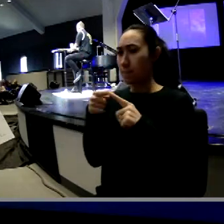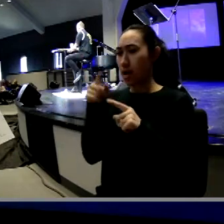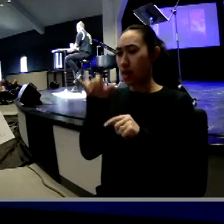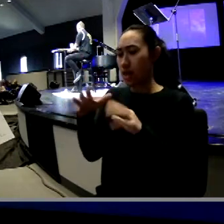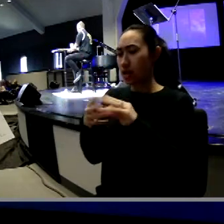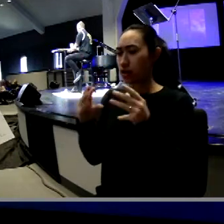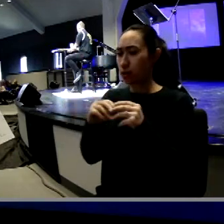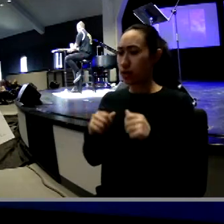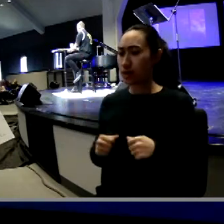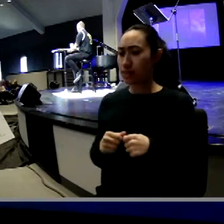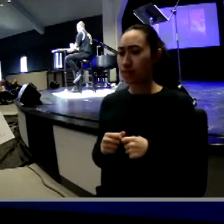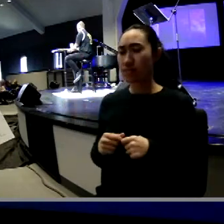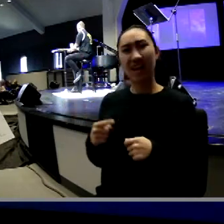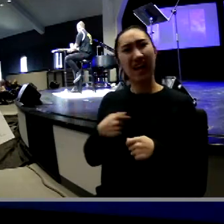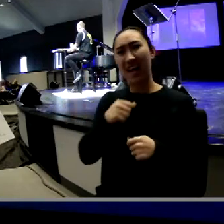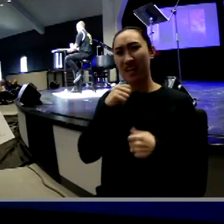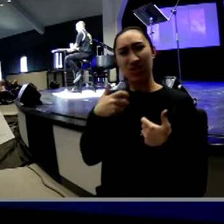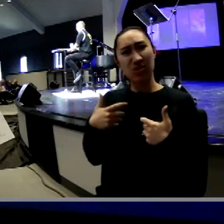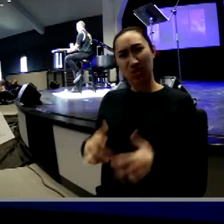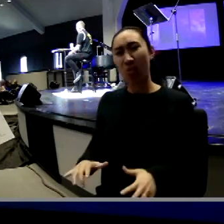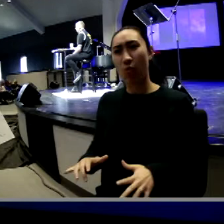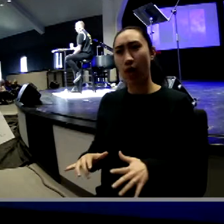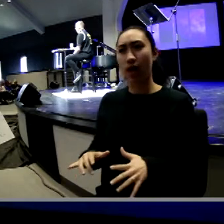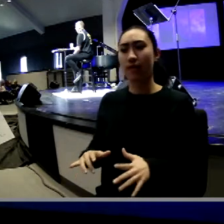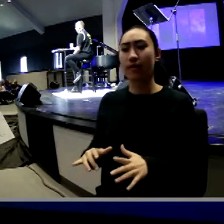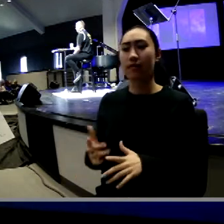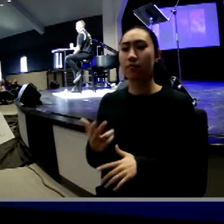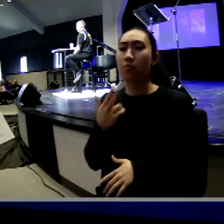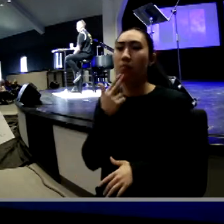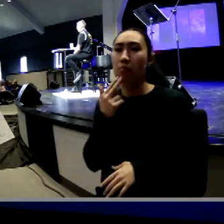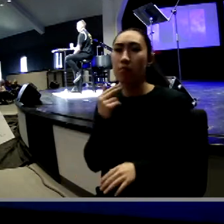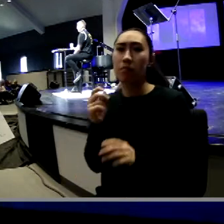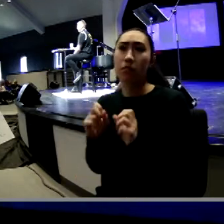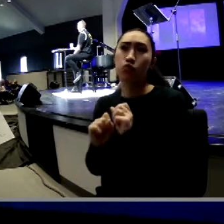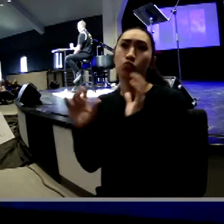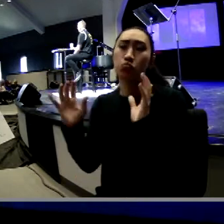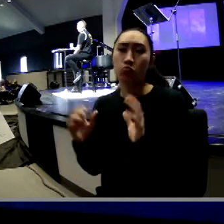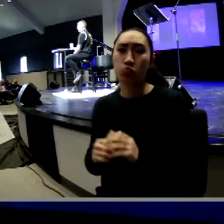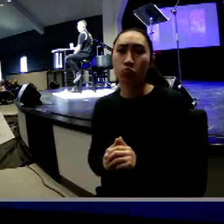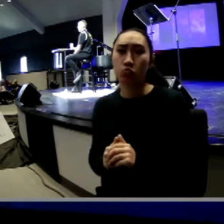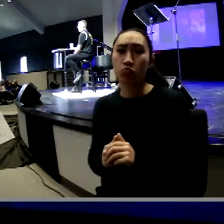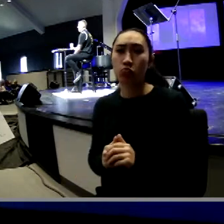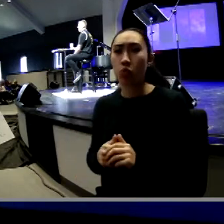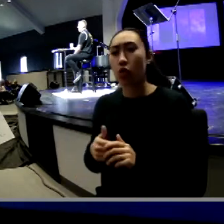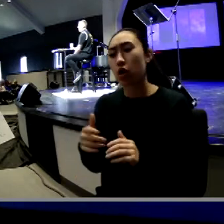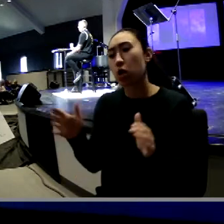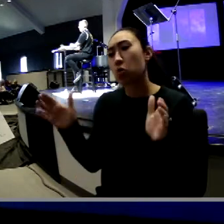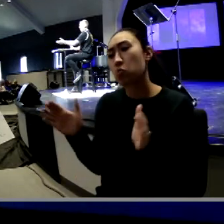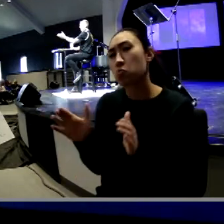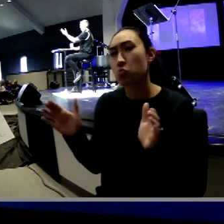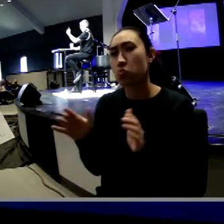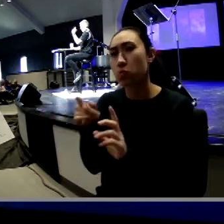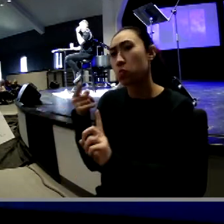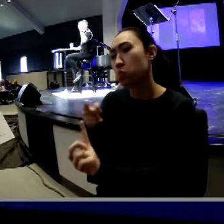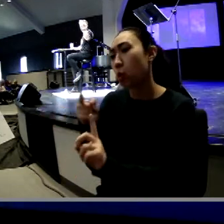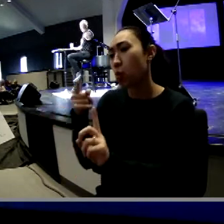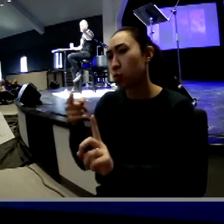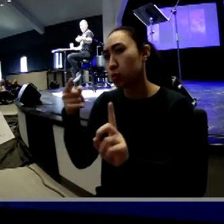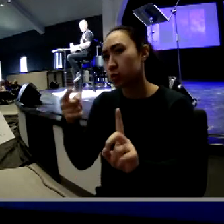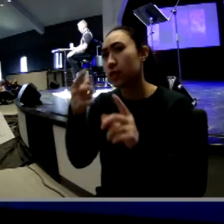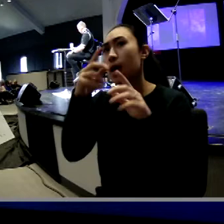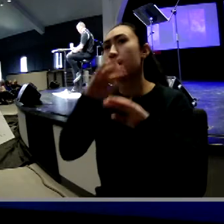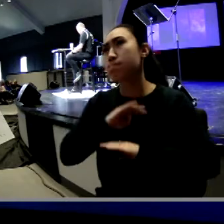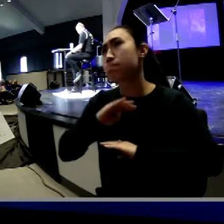to dream little for this church. I don't want to think small. I don't want to think like Eric. I don't want to have my narrative in my